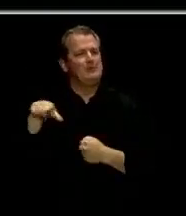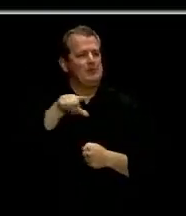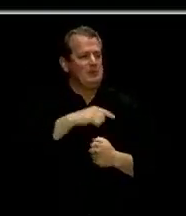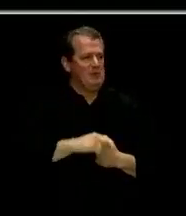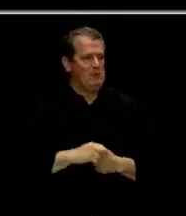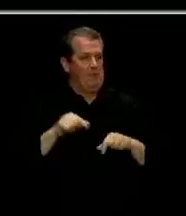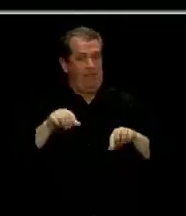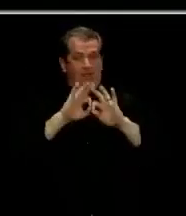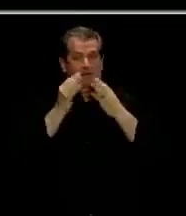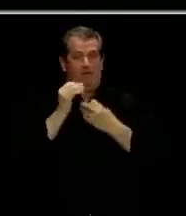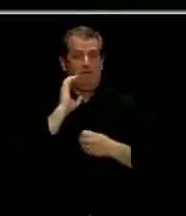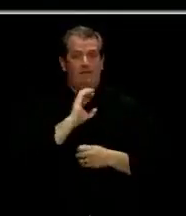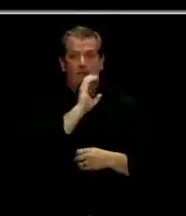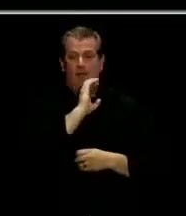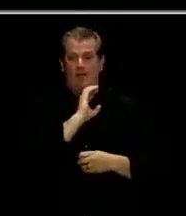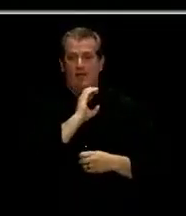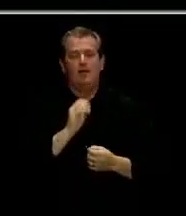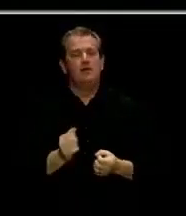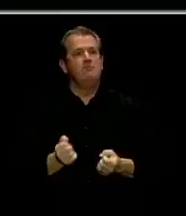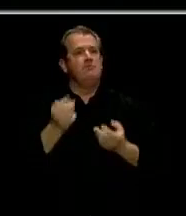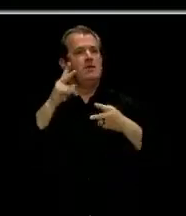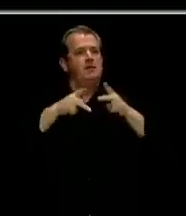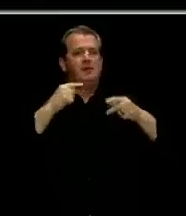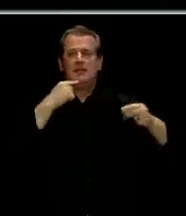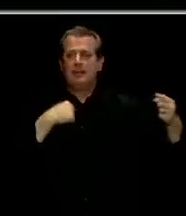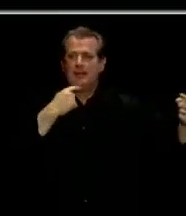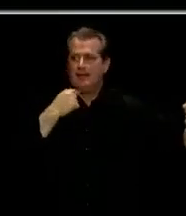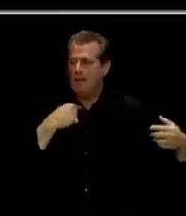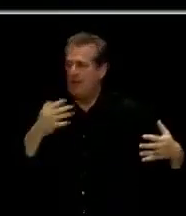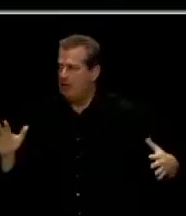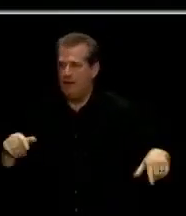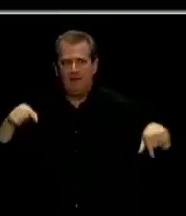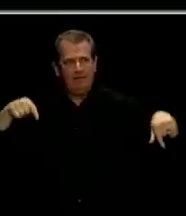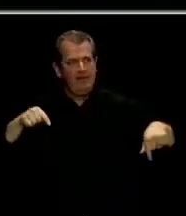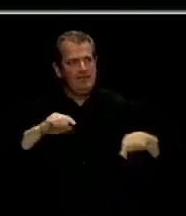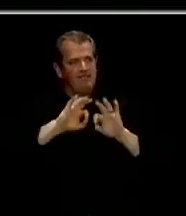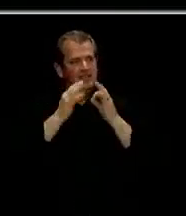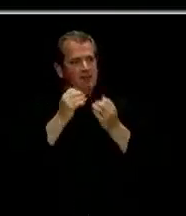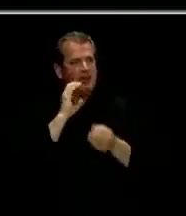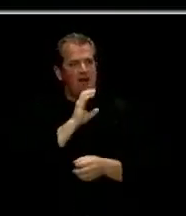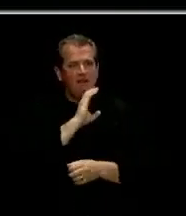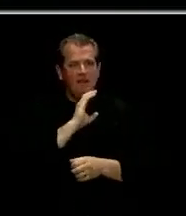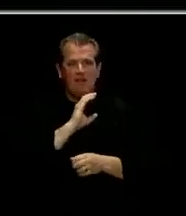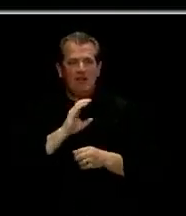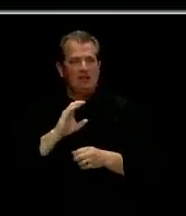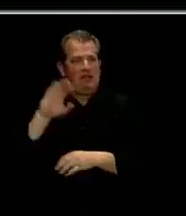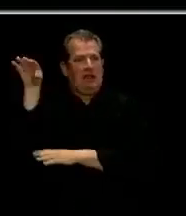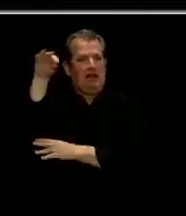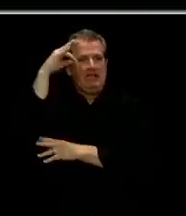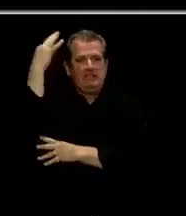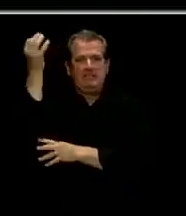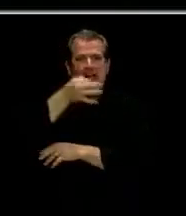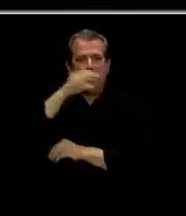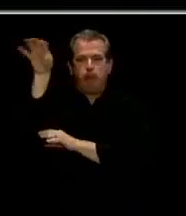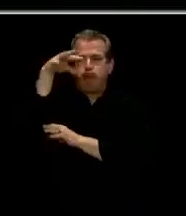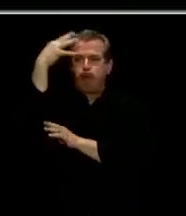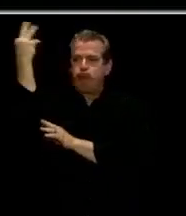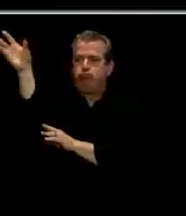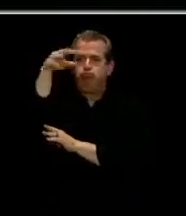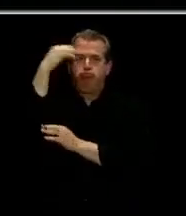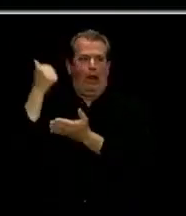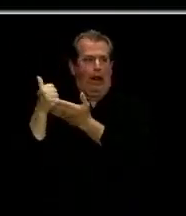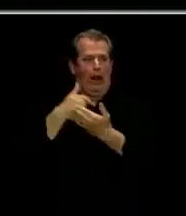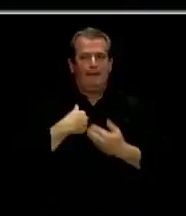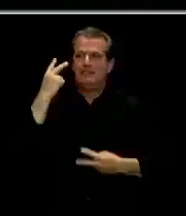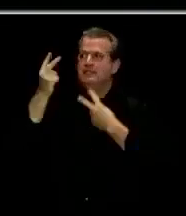Family Cafe, I've heard from many people, it's a beacon of hope. That's the main thing it does. It supports so many of you.